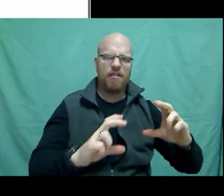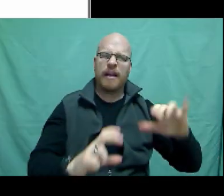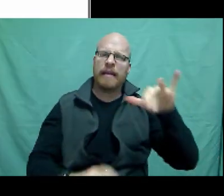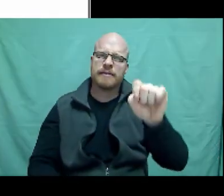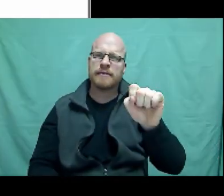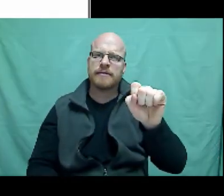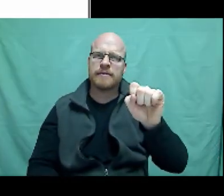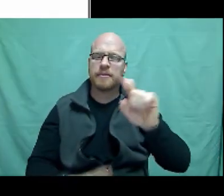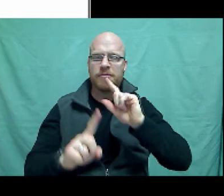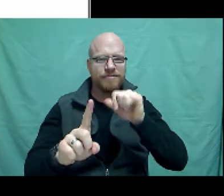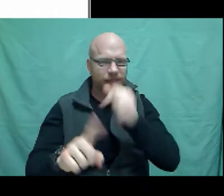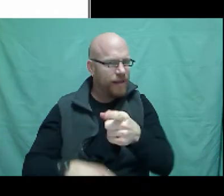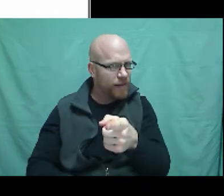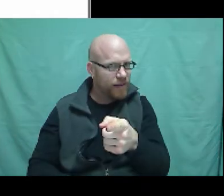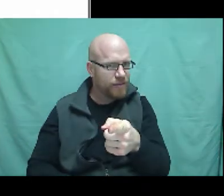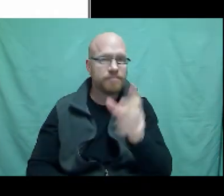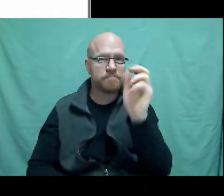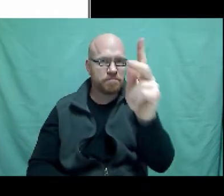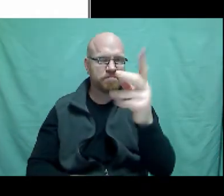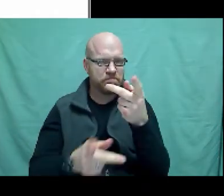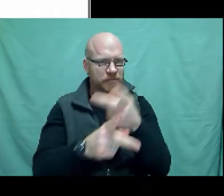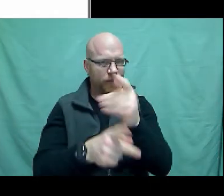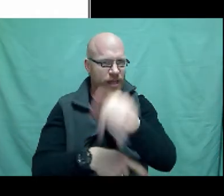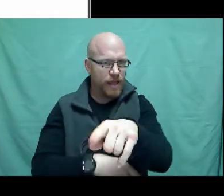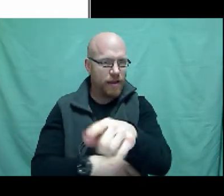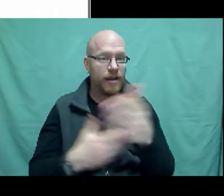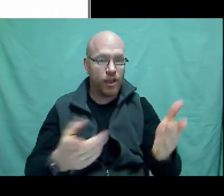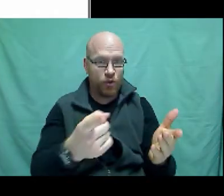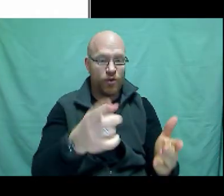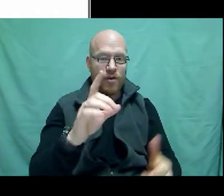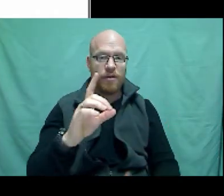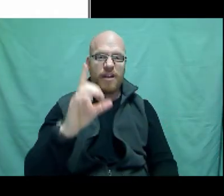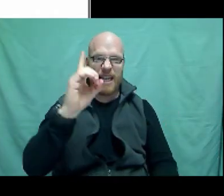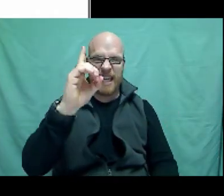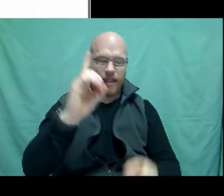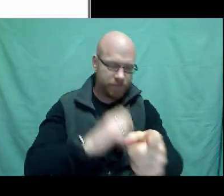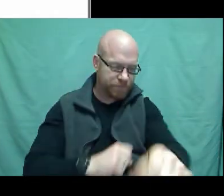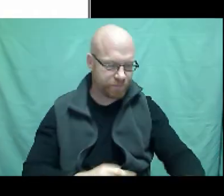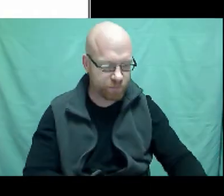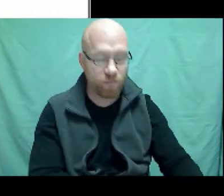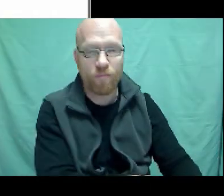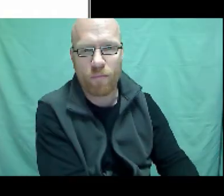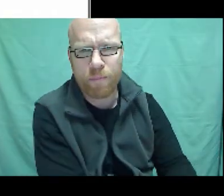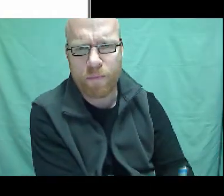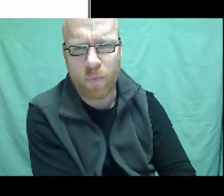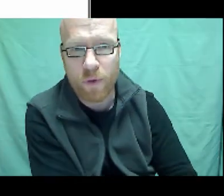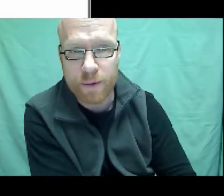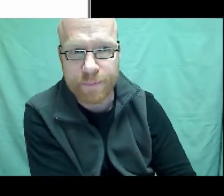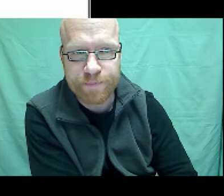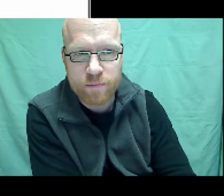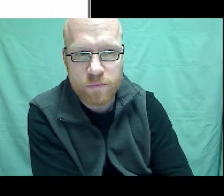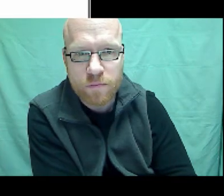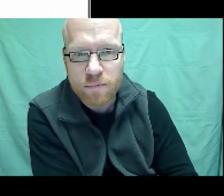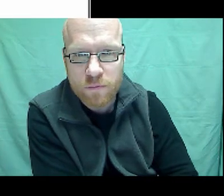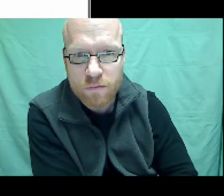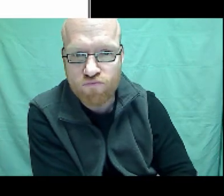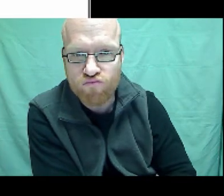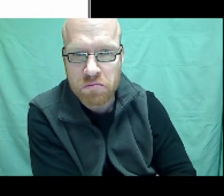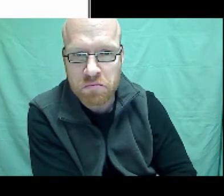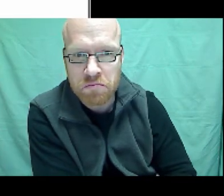y and the quantity by parentheses to the negative exponent, we'd move the whole thing. But this isn't that case. Let's look at D now.